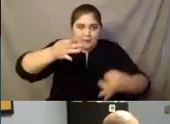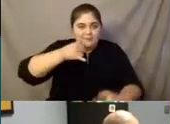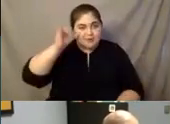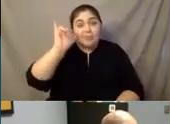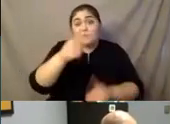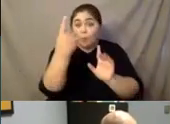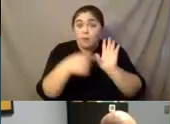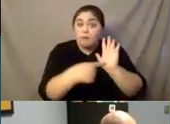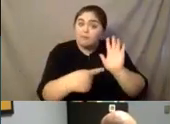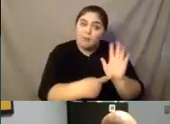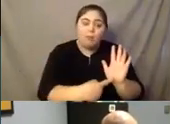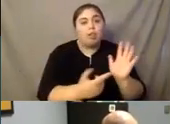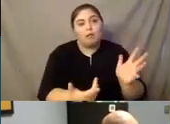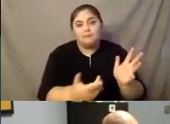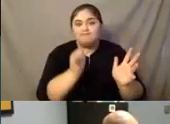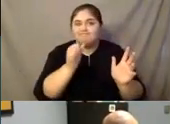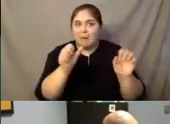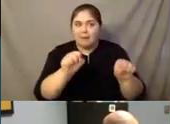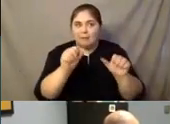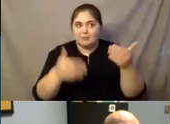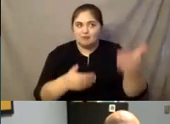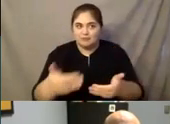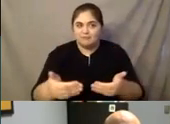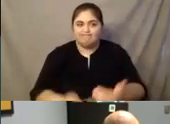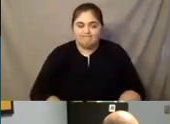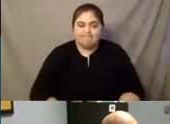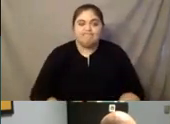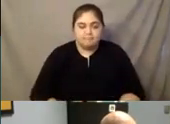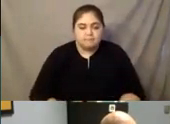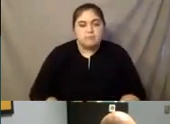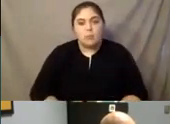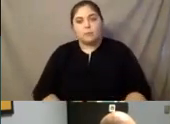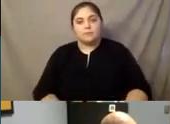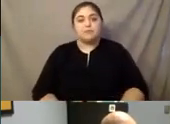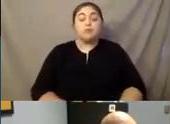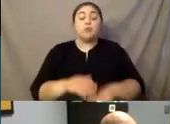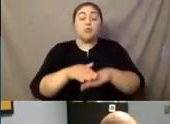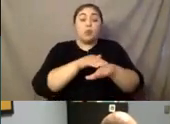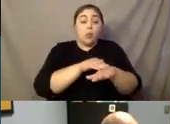example of not being able to proceed. Slowly, we've been coming back.